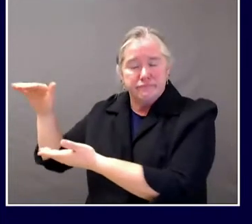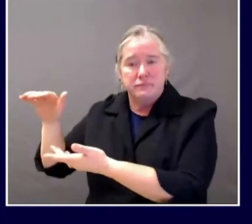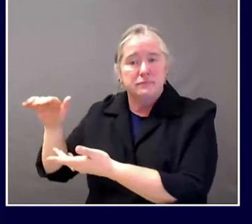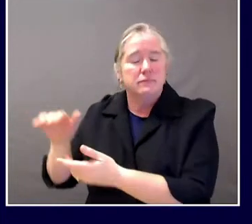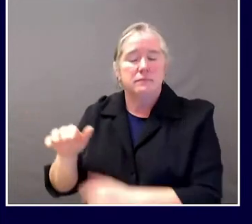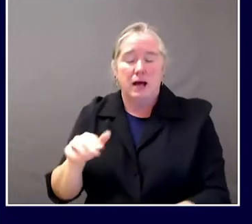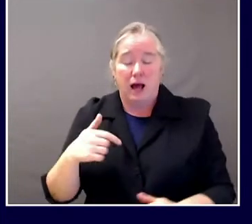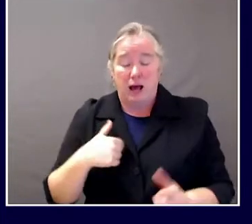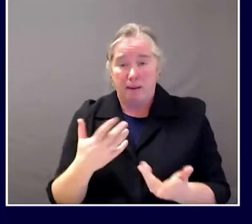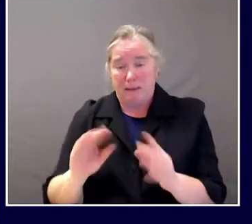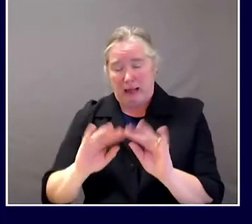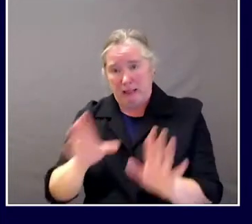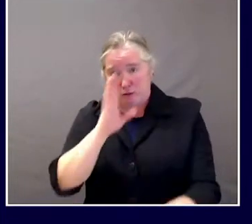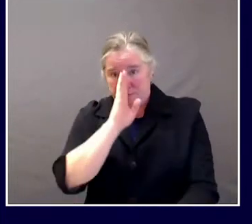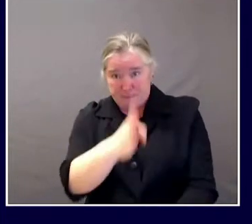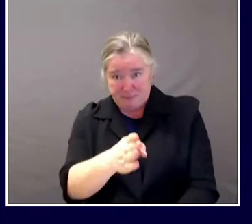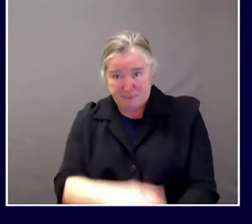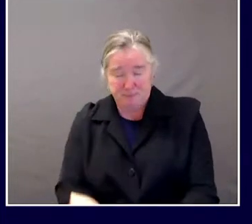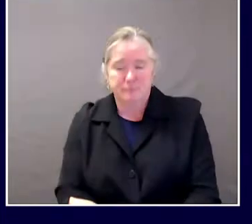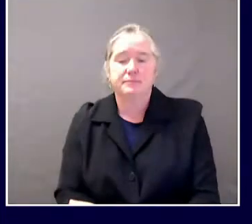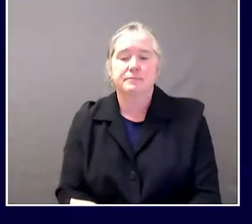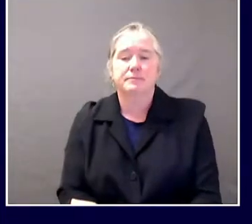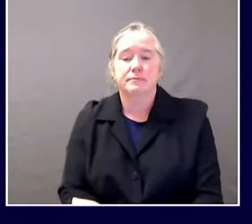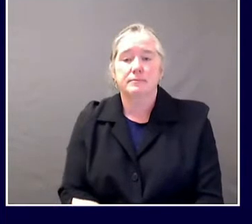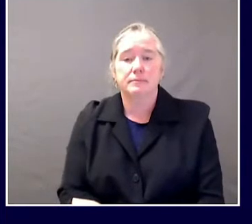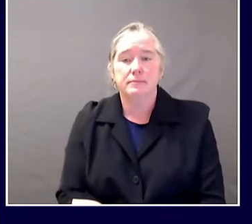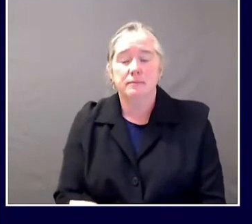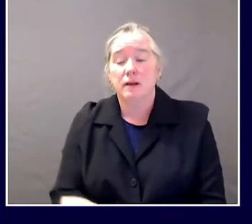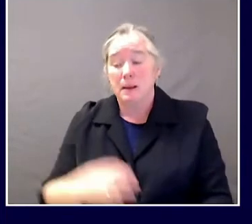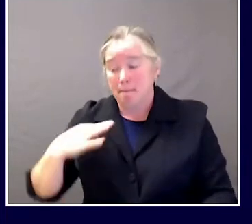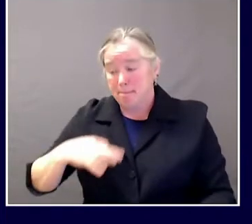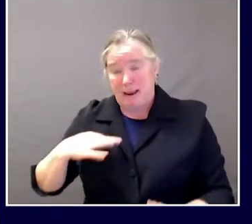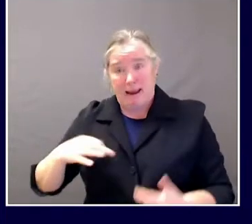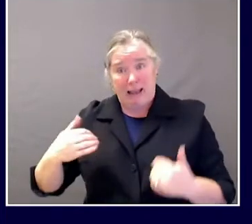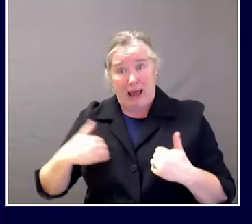happening is that there are the doses are not sitting on the